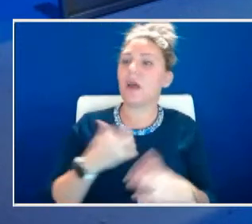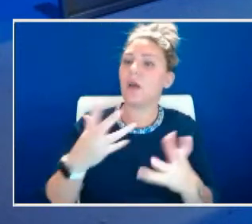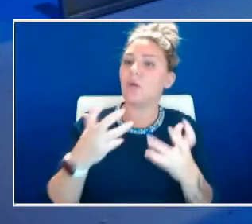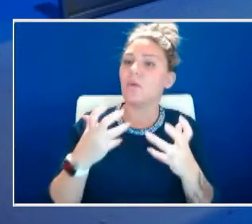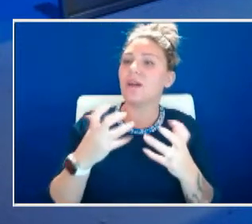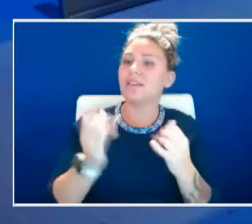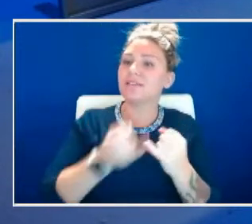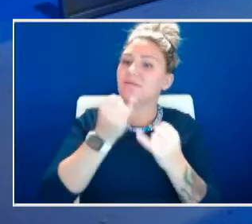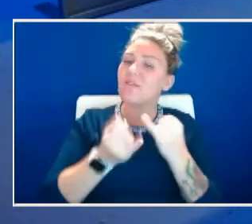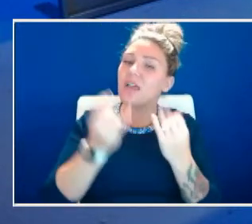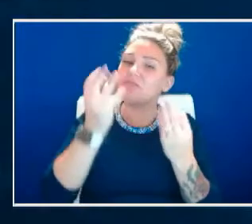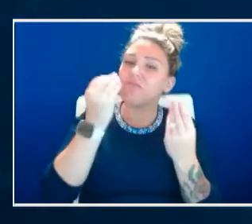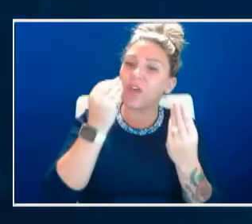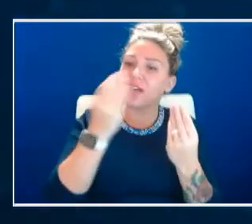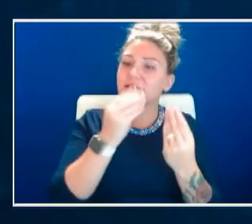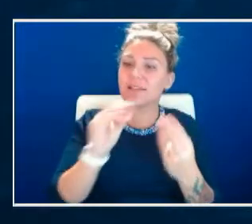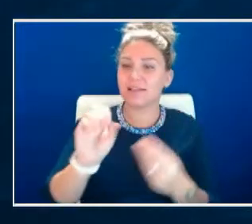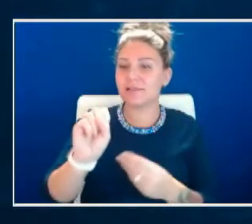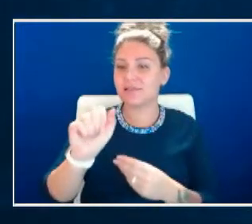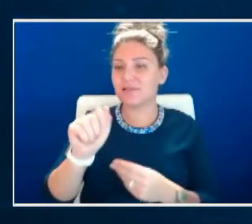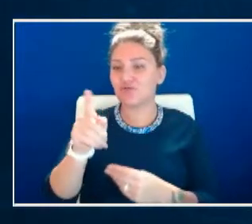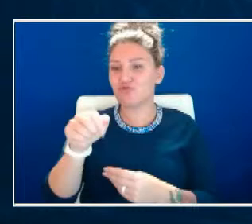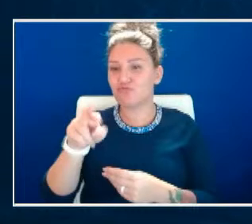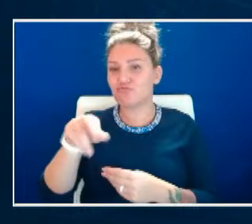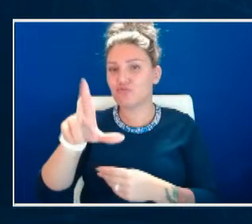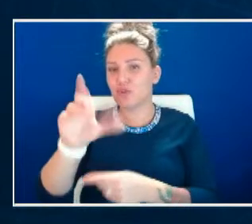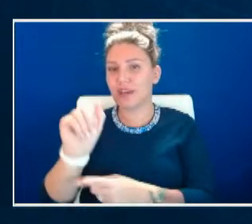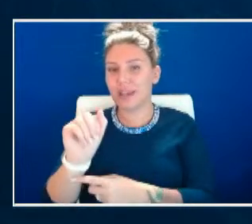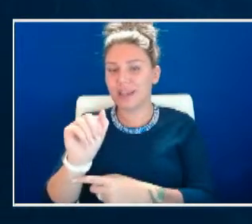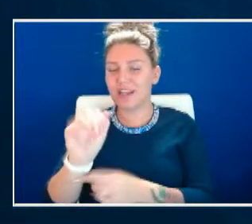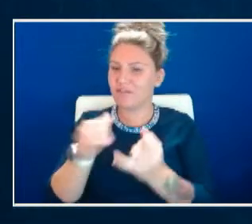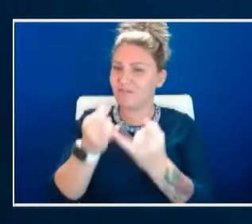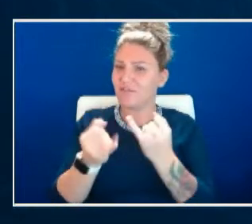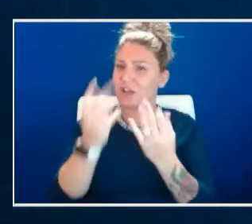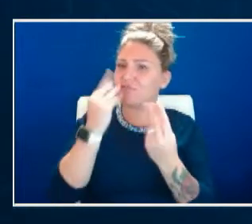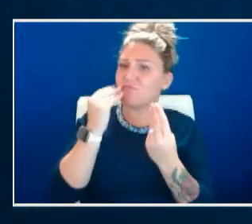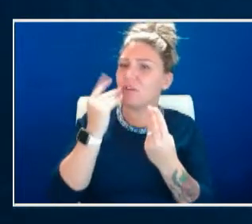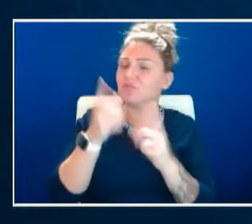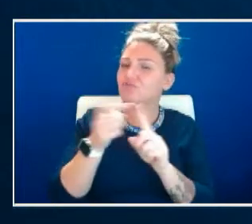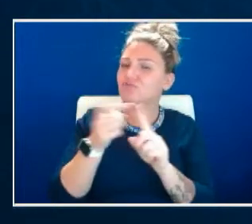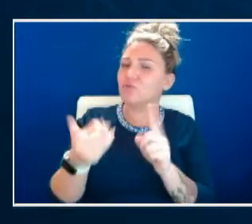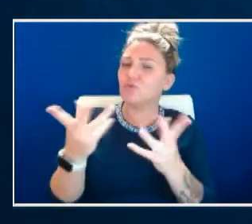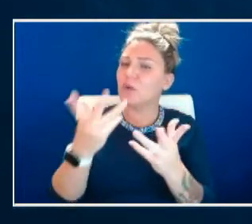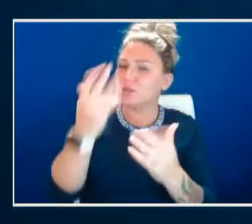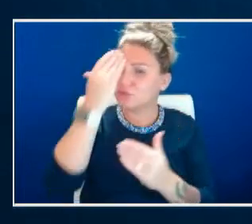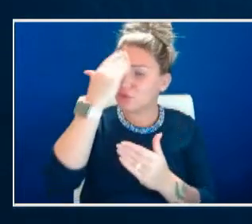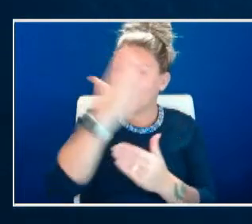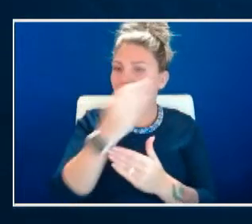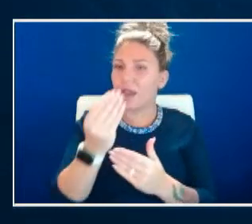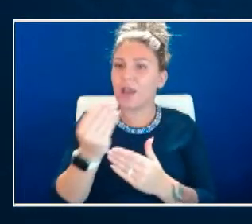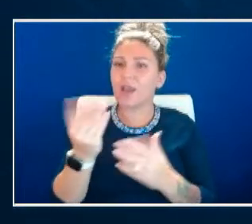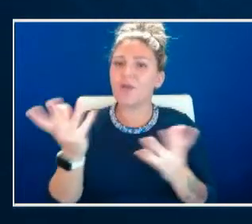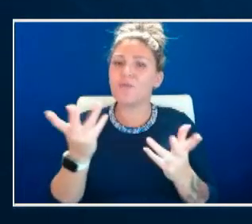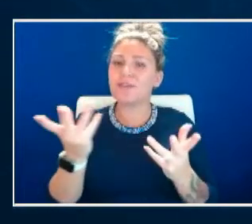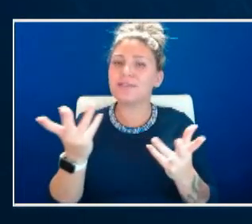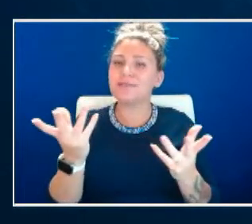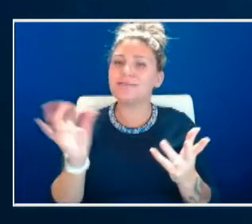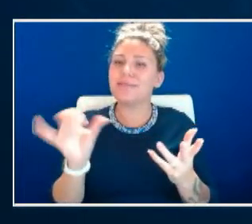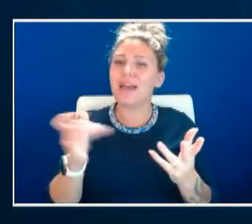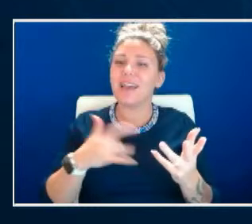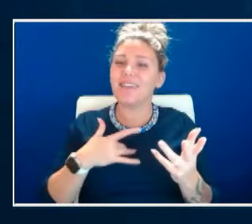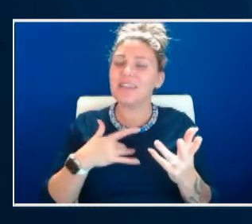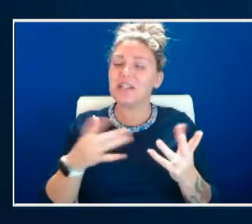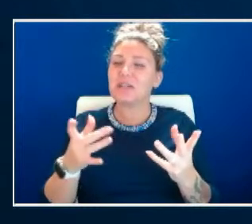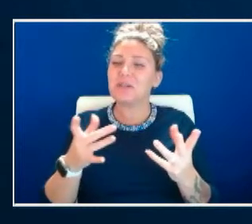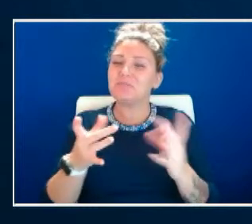final thoughts, and Sabrina, kind of final thoughts from you about what you want us to know, and just what it's like to be here reunited with Cami. Even though I